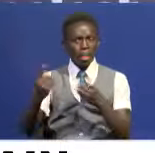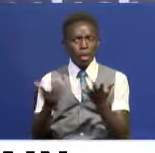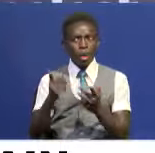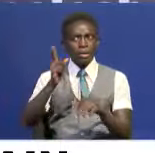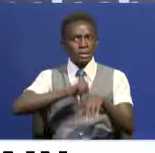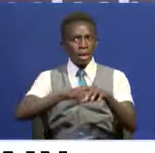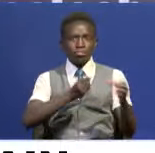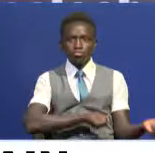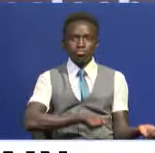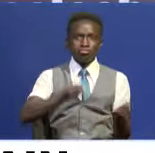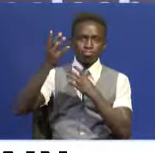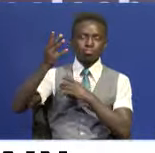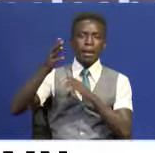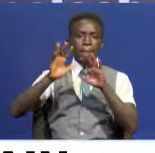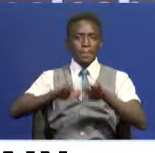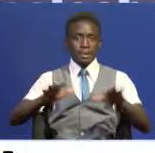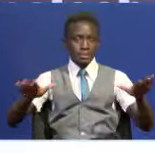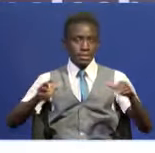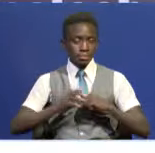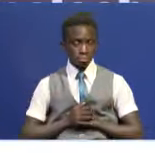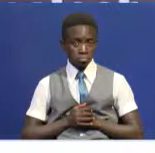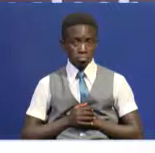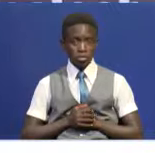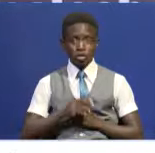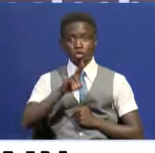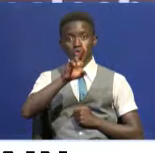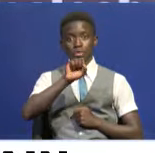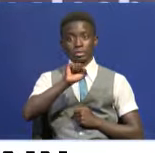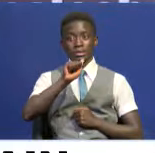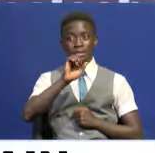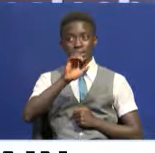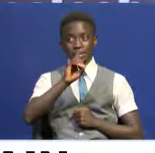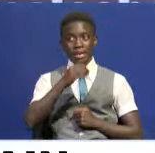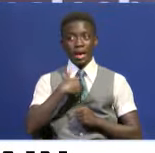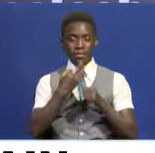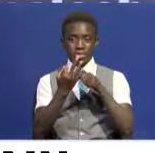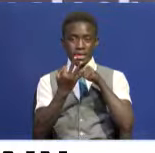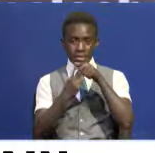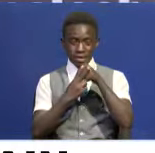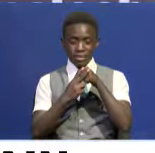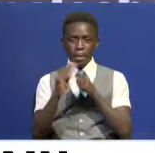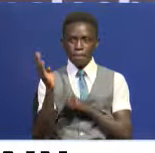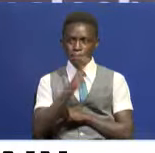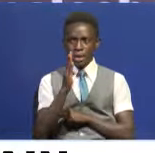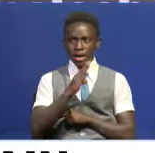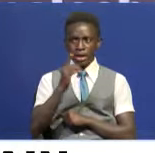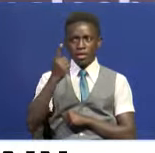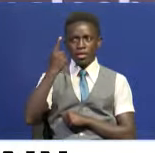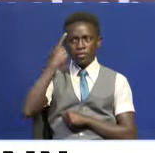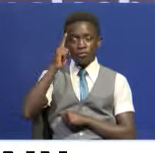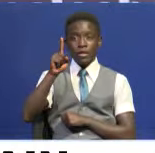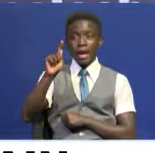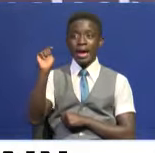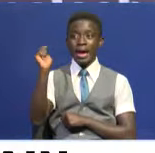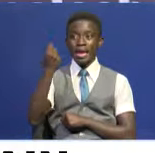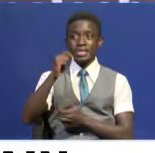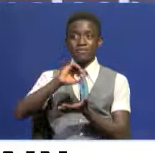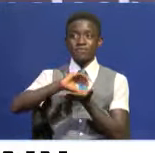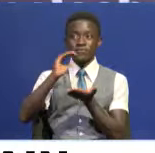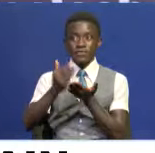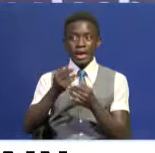markets. USAID has established a 6 billion shilling Impact for Northern Kenya Fund, known as the INC